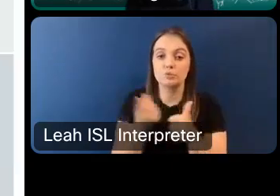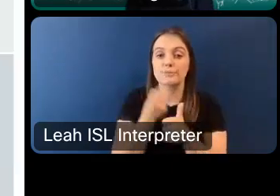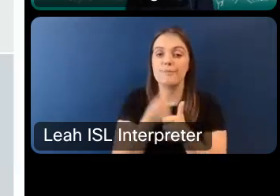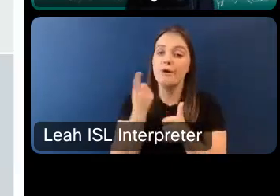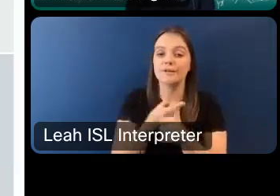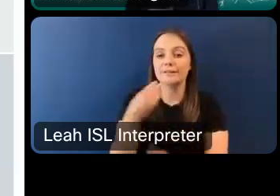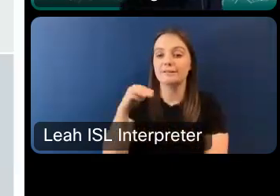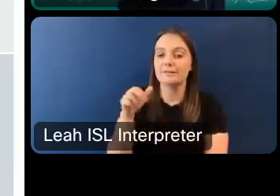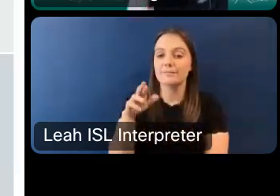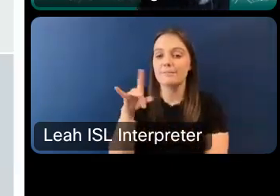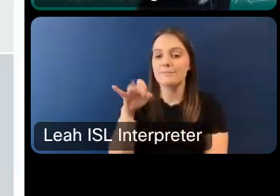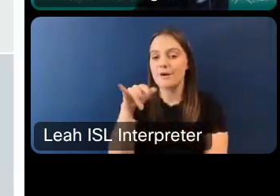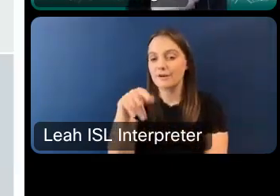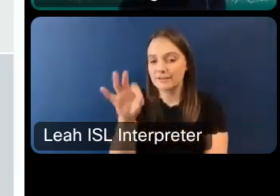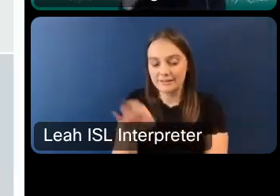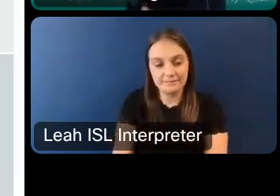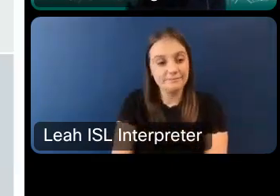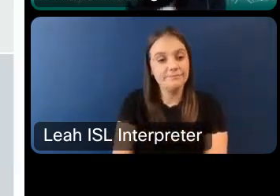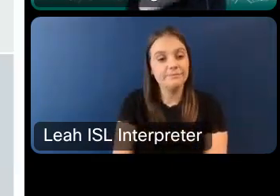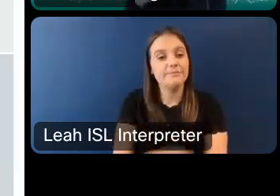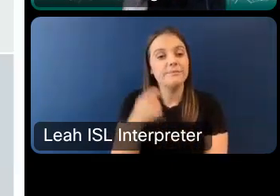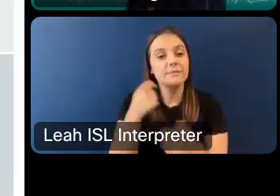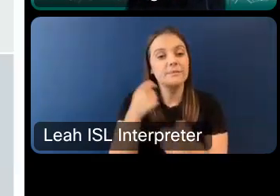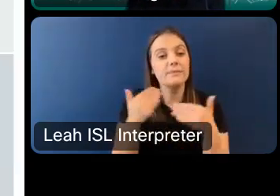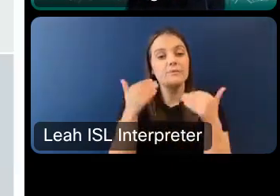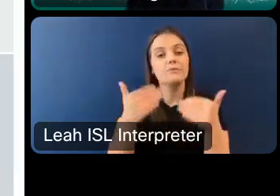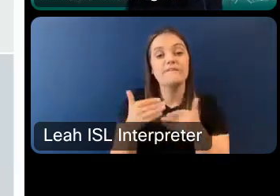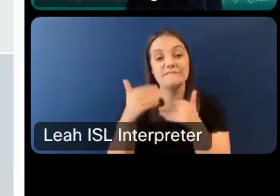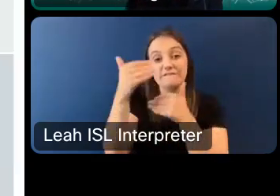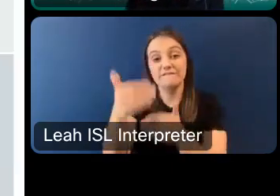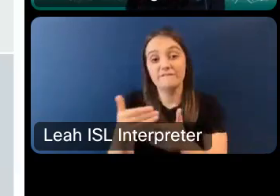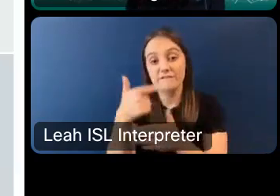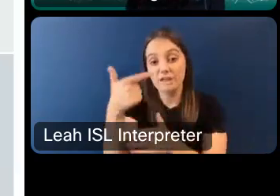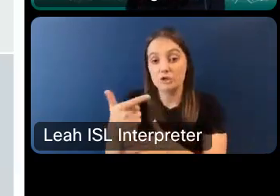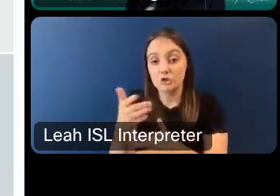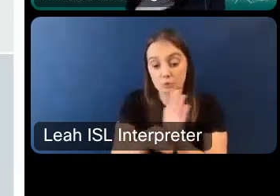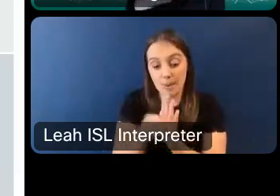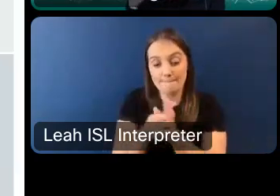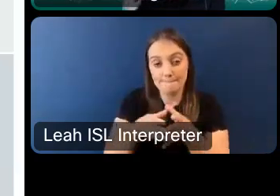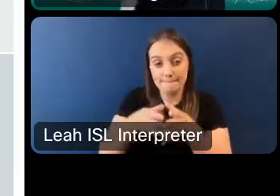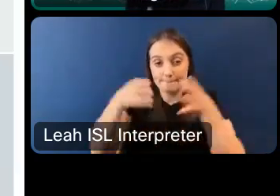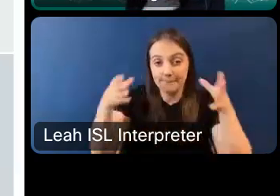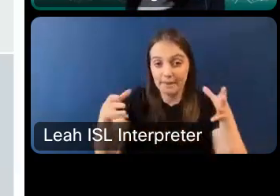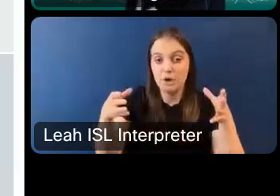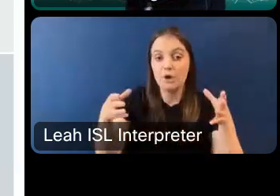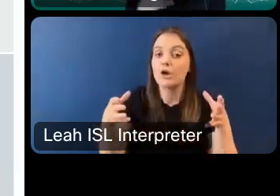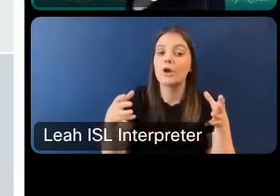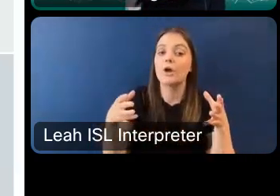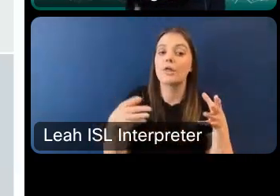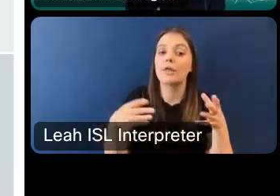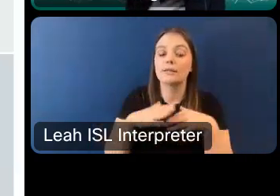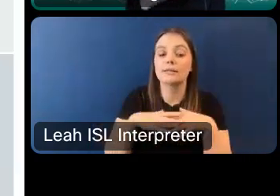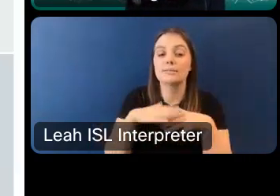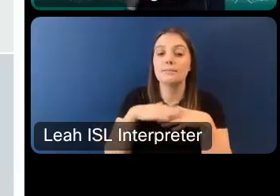cutesy. And again, then you go on to phase 2, you make it bigger, you build it higher. It's an iterative approach. You're